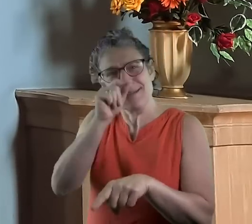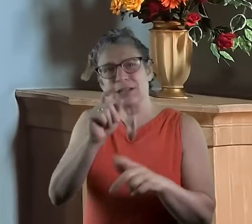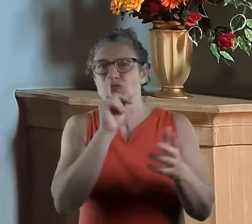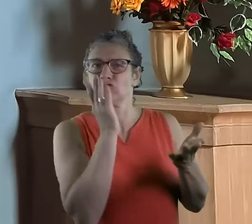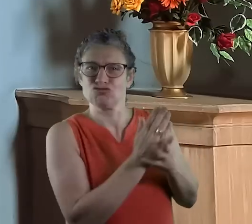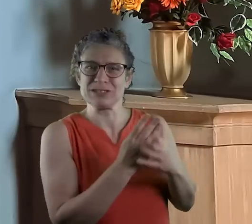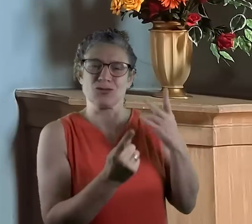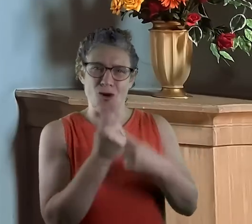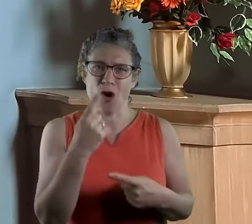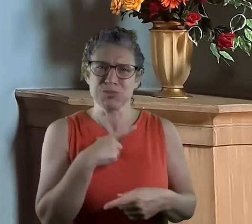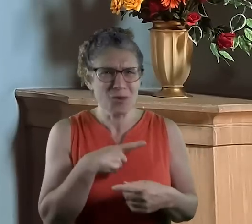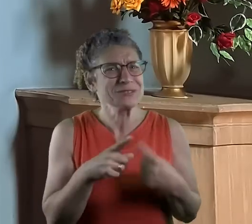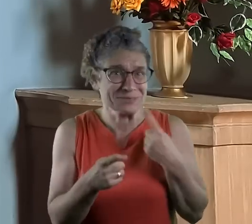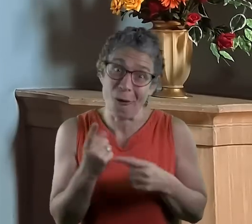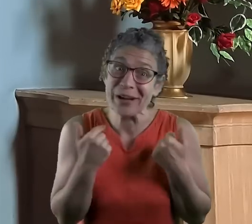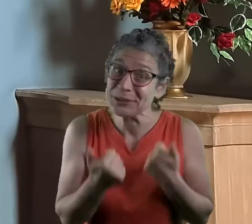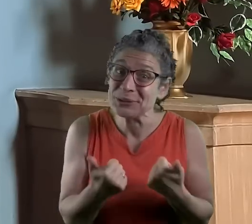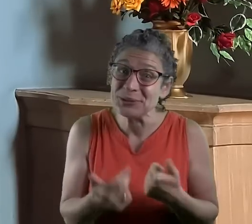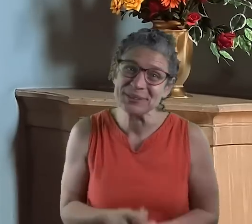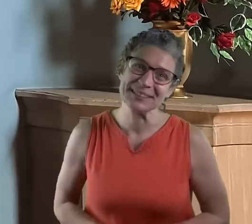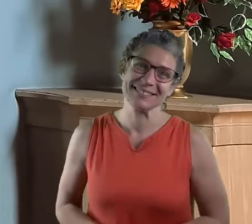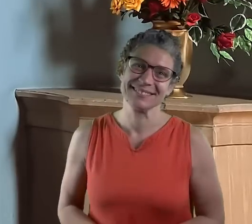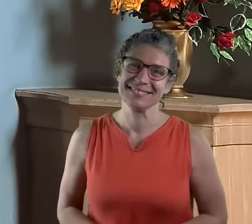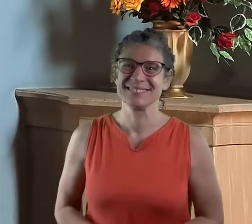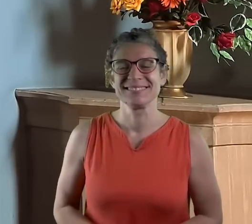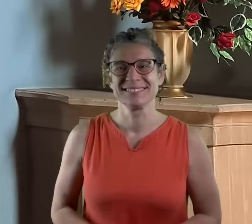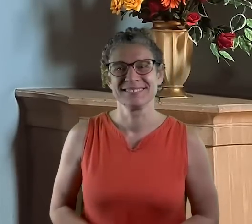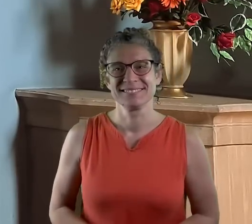in God, who is good.